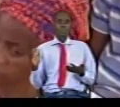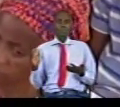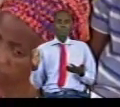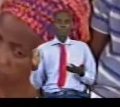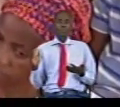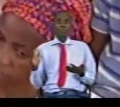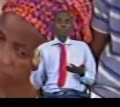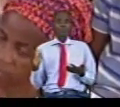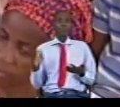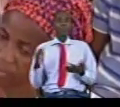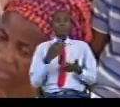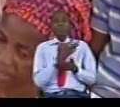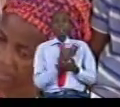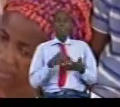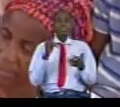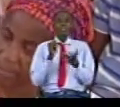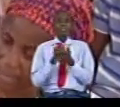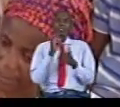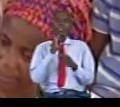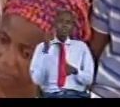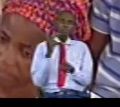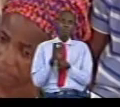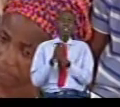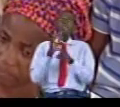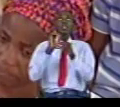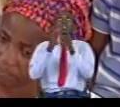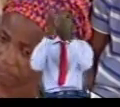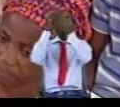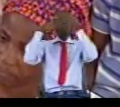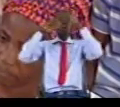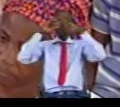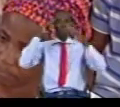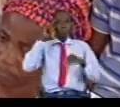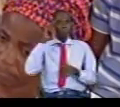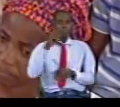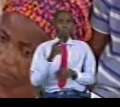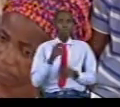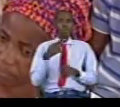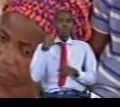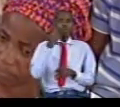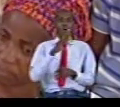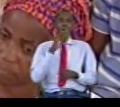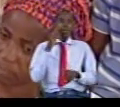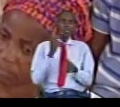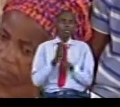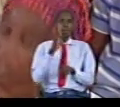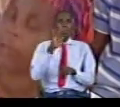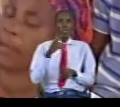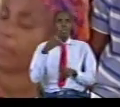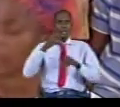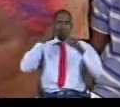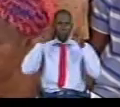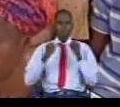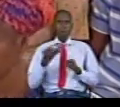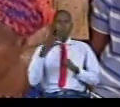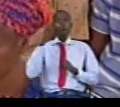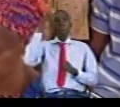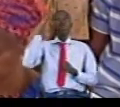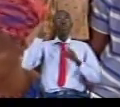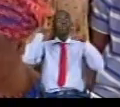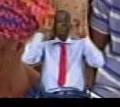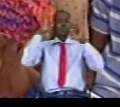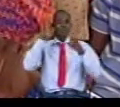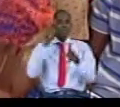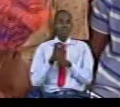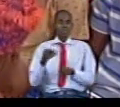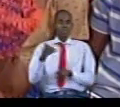Reserved in heaven for you, who are kept by the power of God. He will keep you. Amen. He'll keep